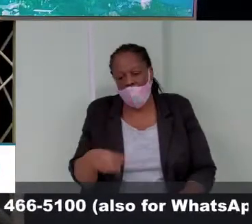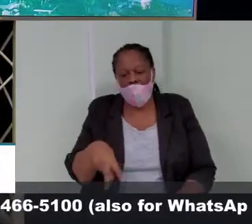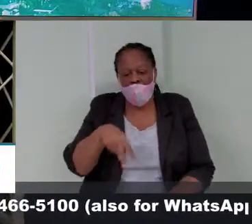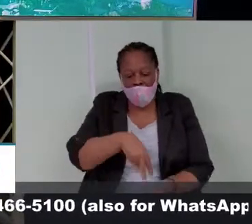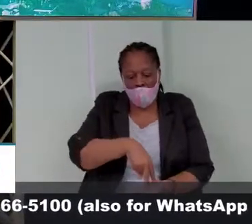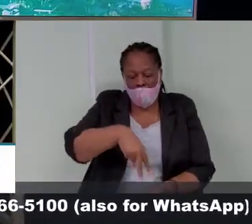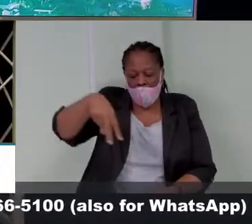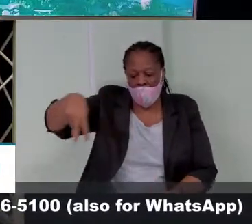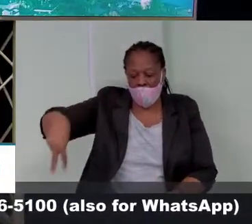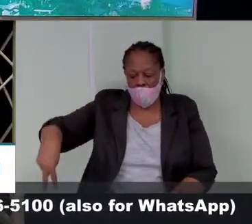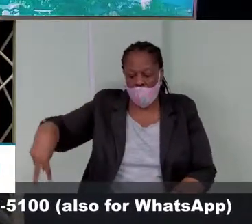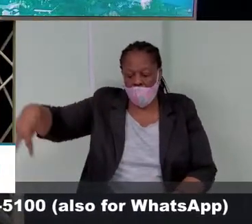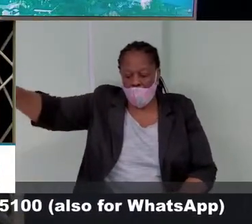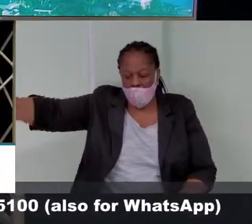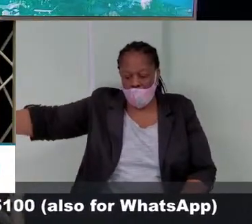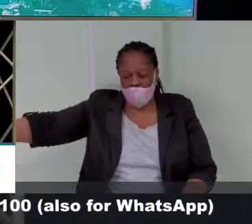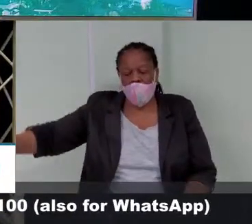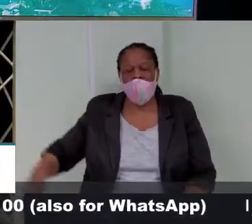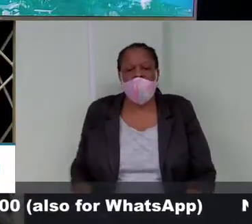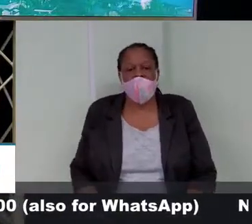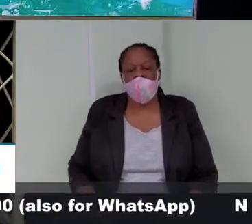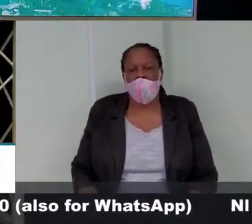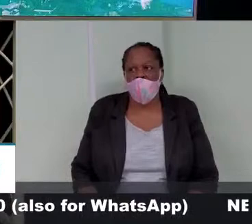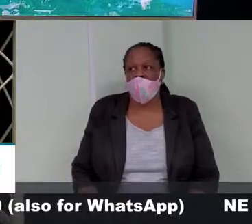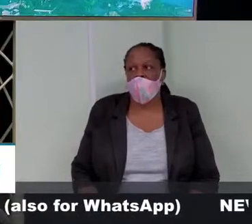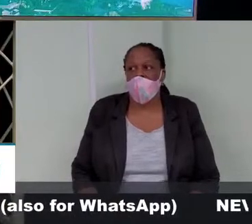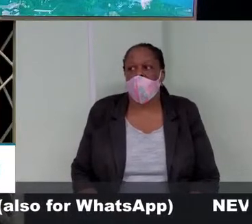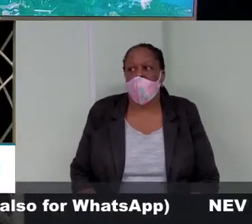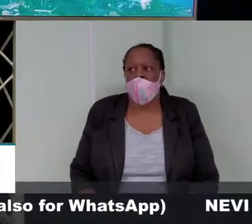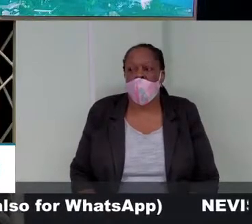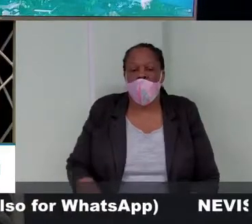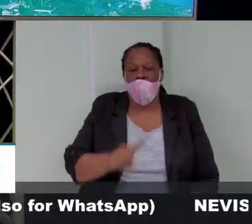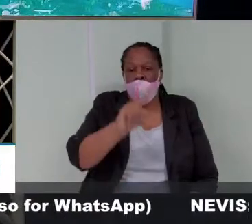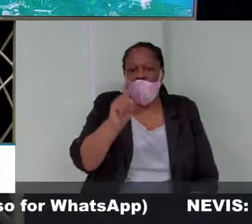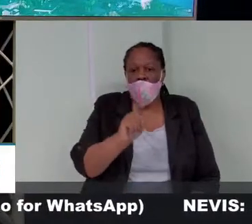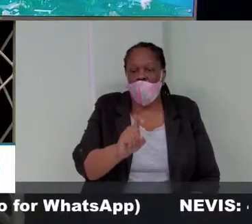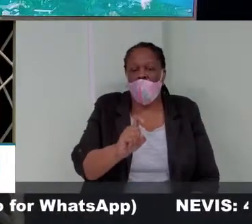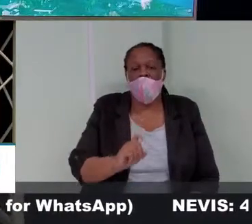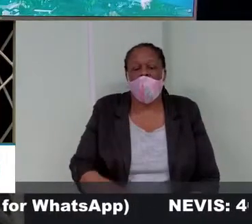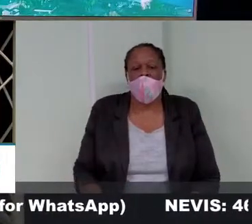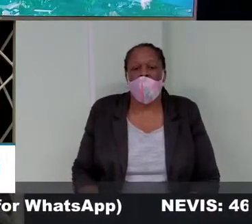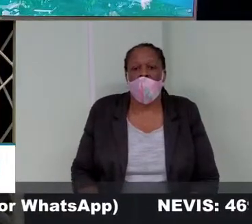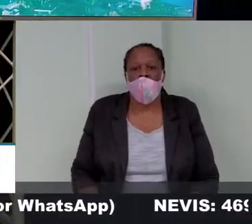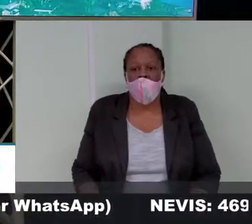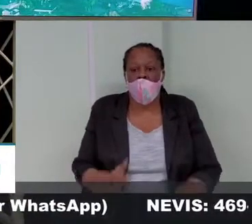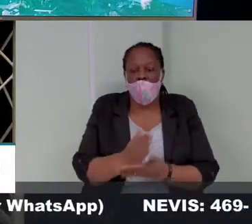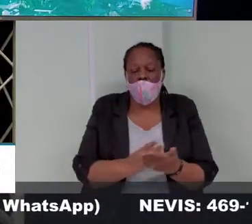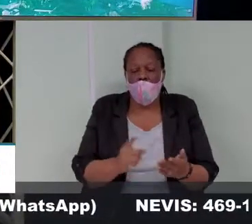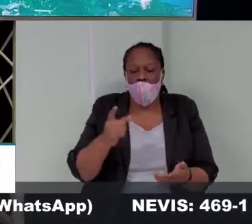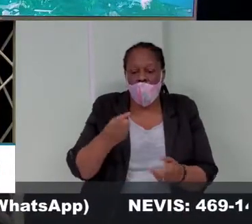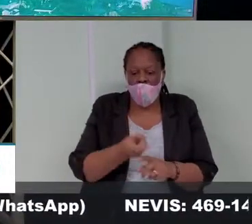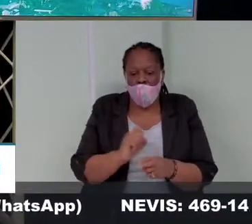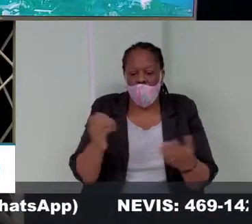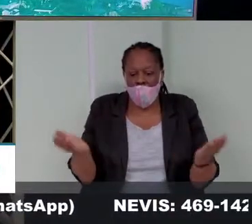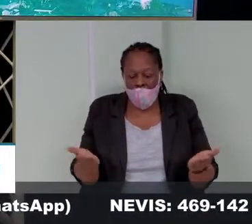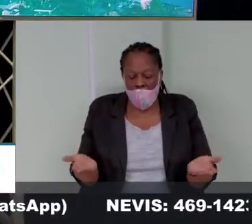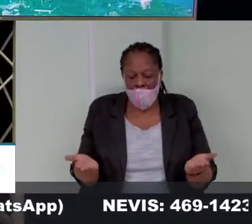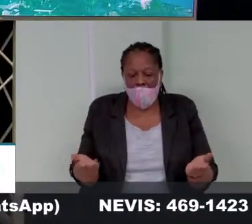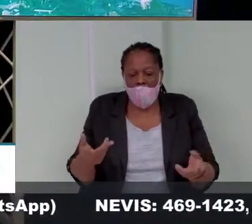The fourth question: I am a national living in the Washington area and would like to come